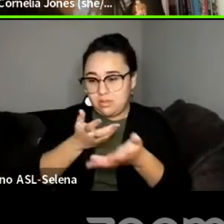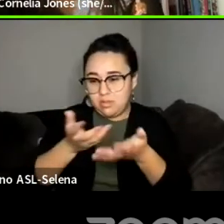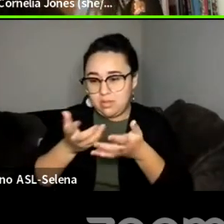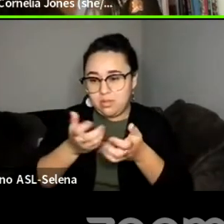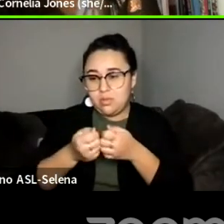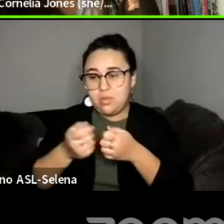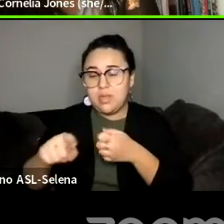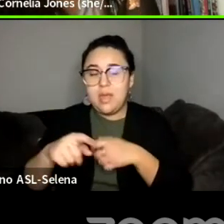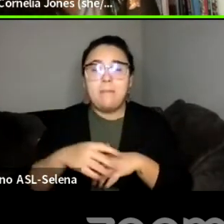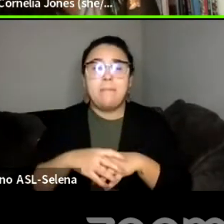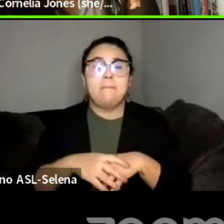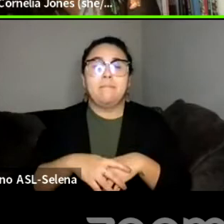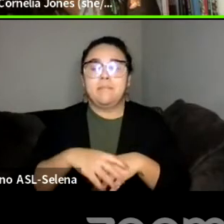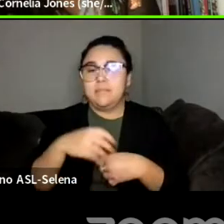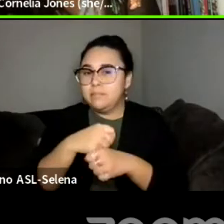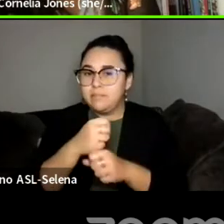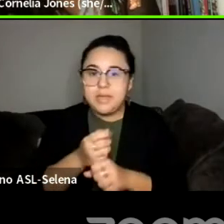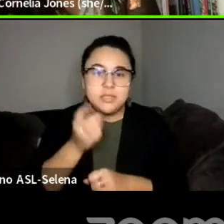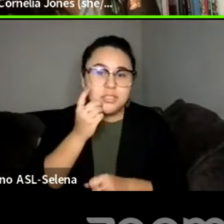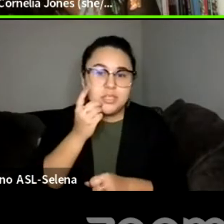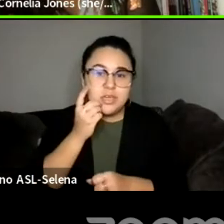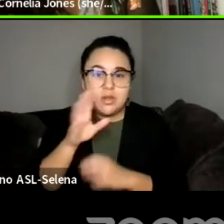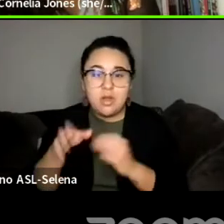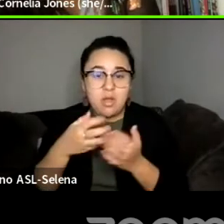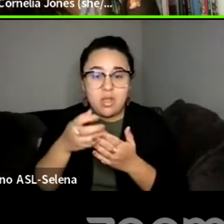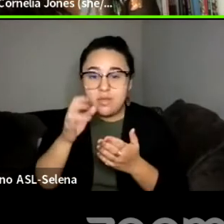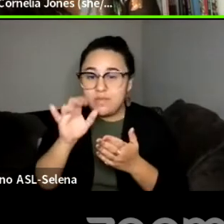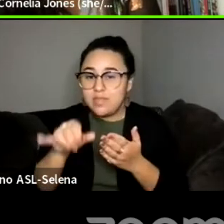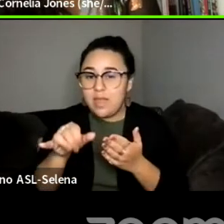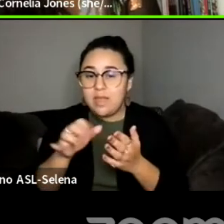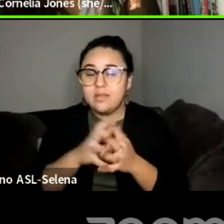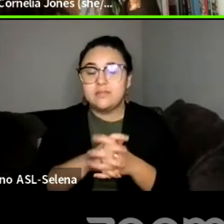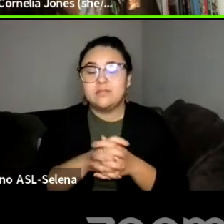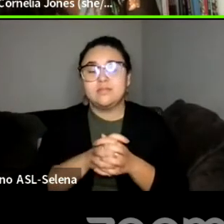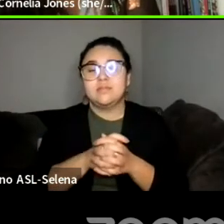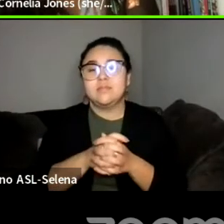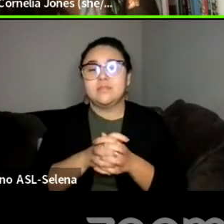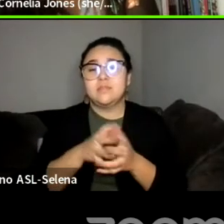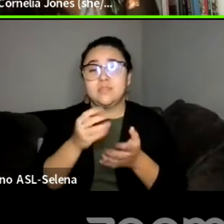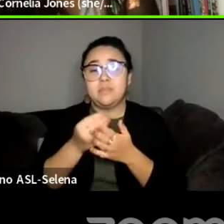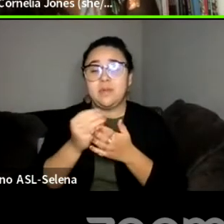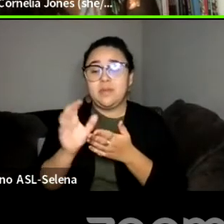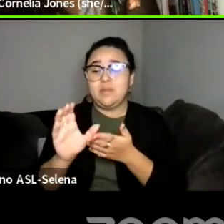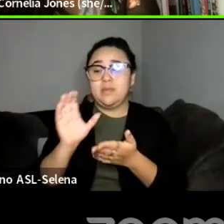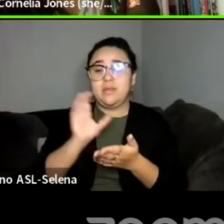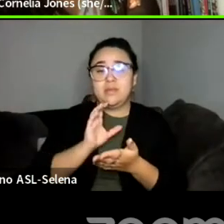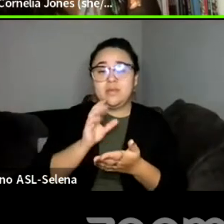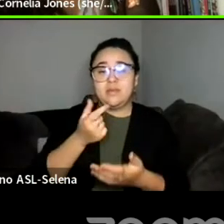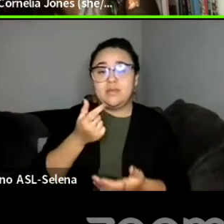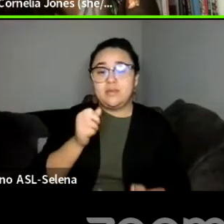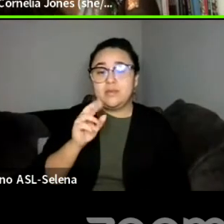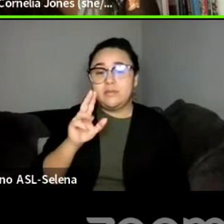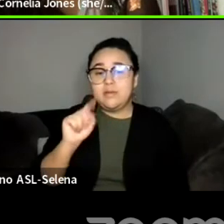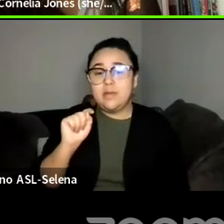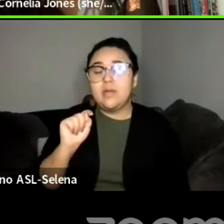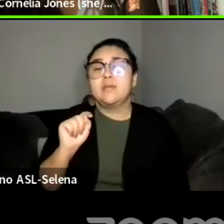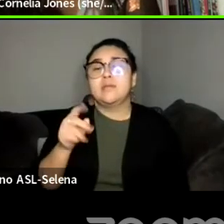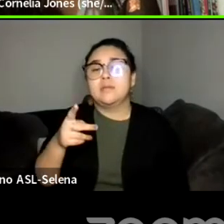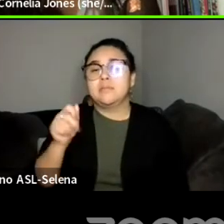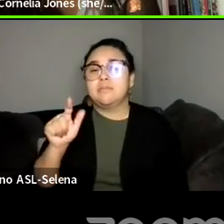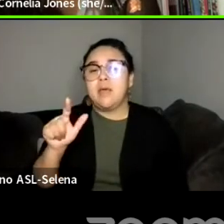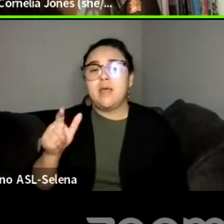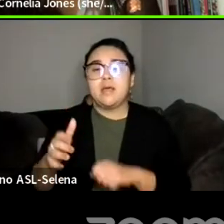the dinner thing and all of that. And so having that grant covered me for